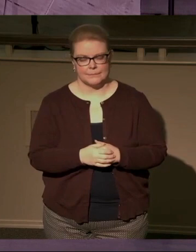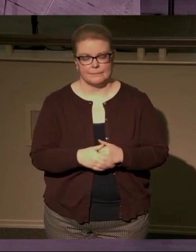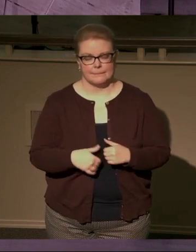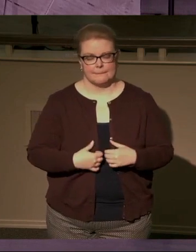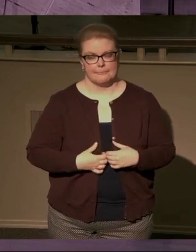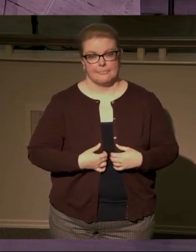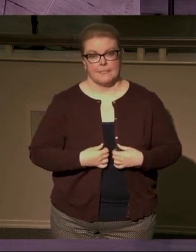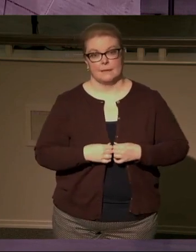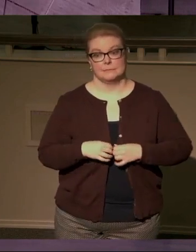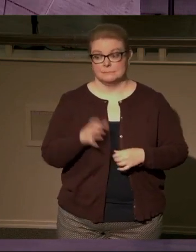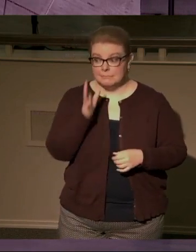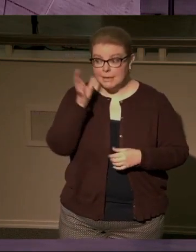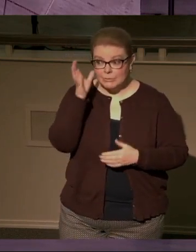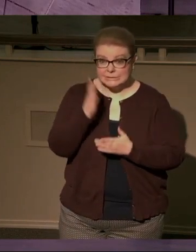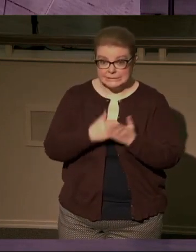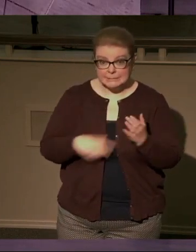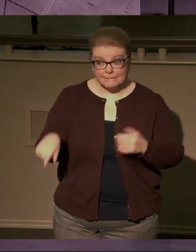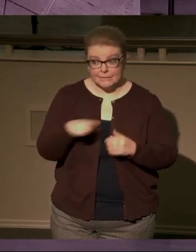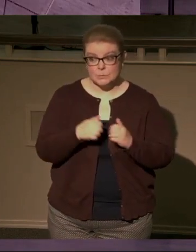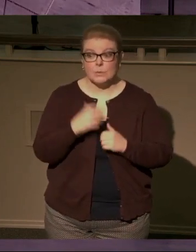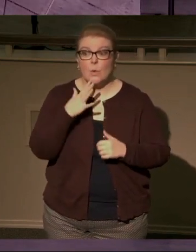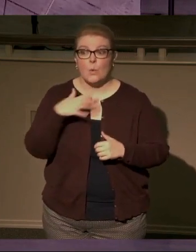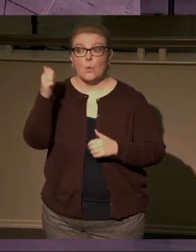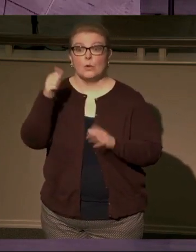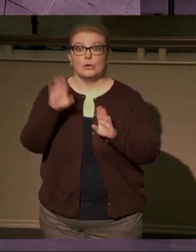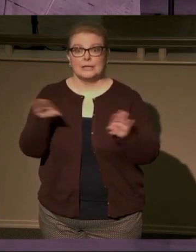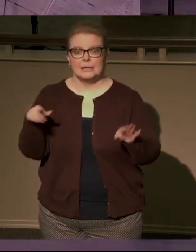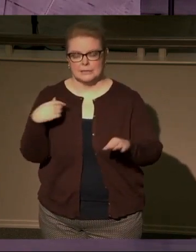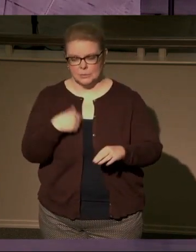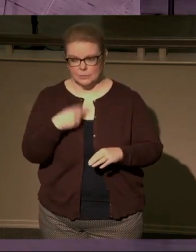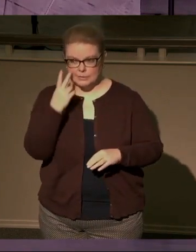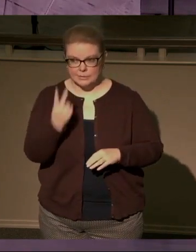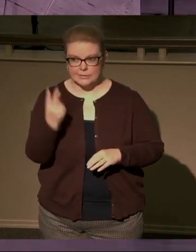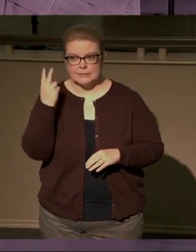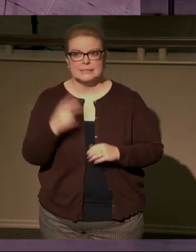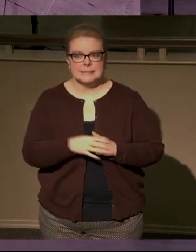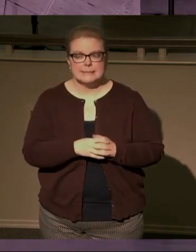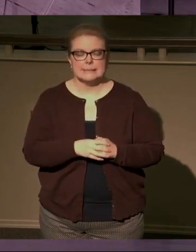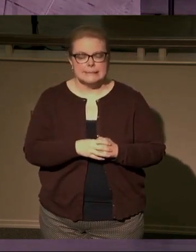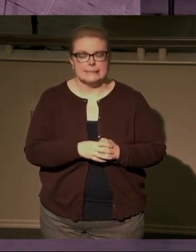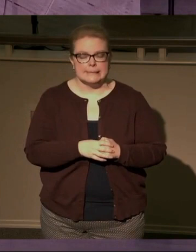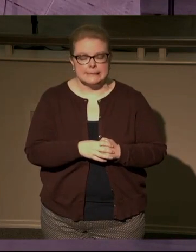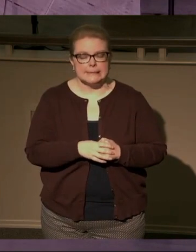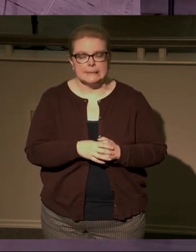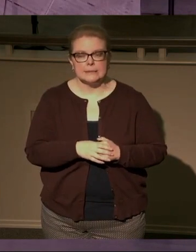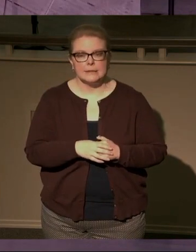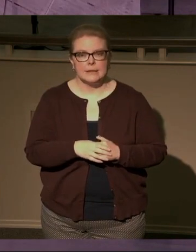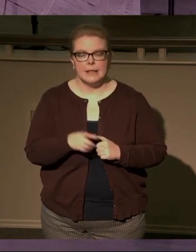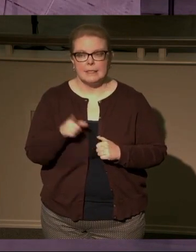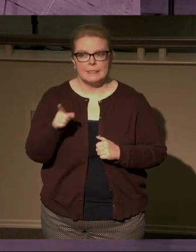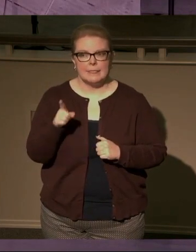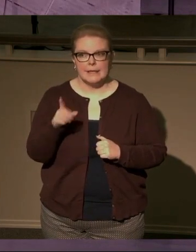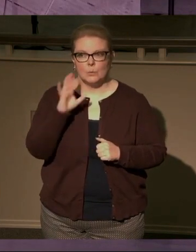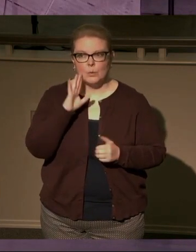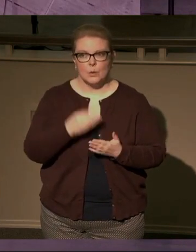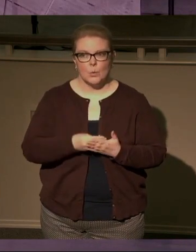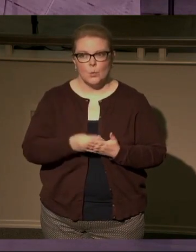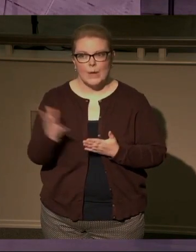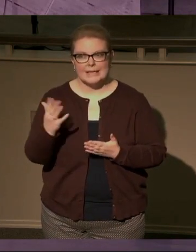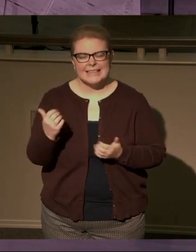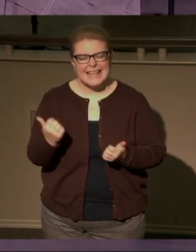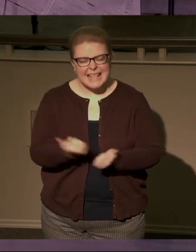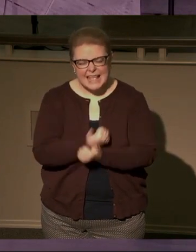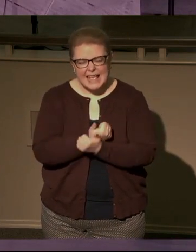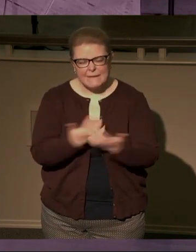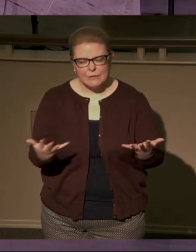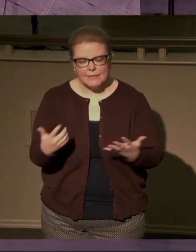And parents, some of us with older kids, what we're thinking in our minds is, they're going to waste everything I put